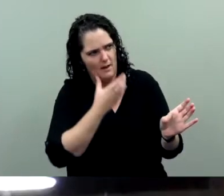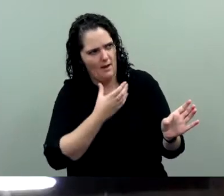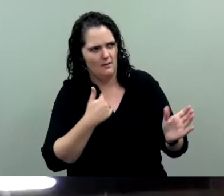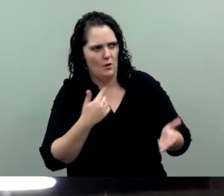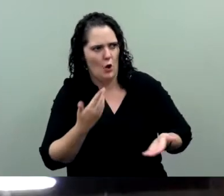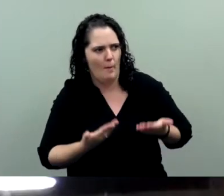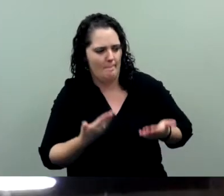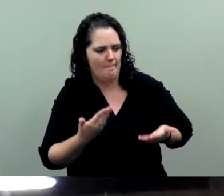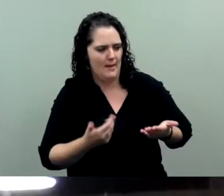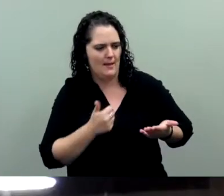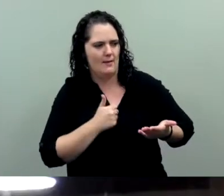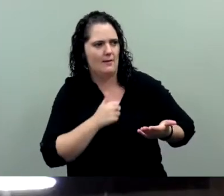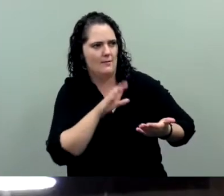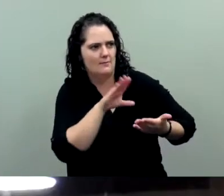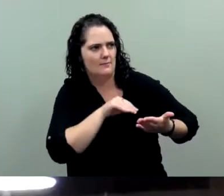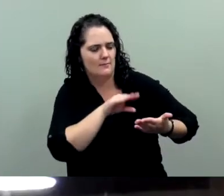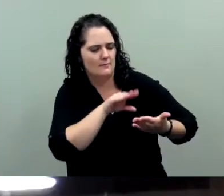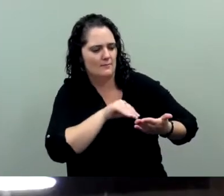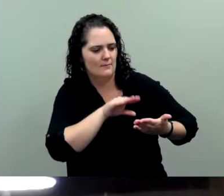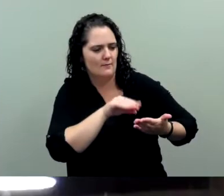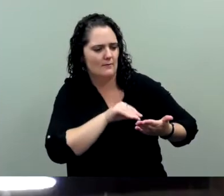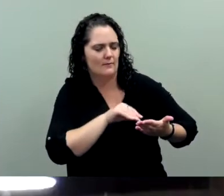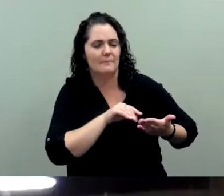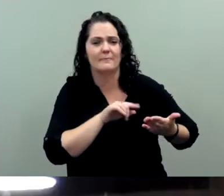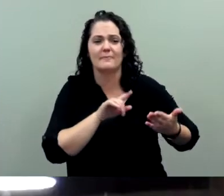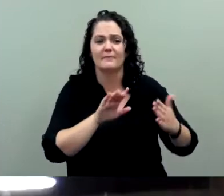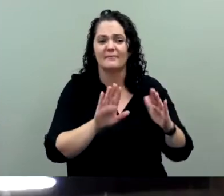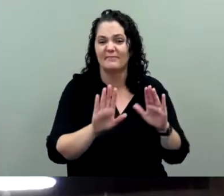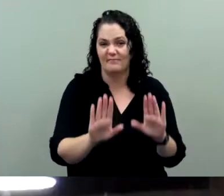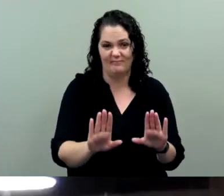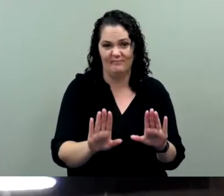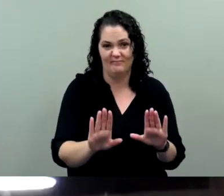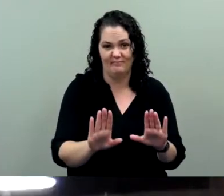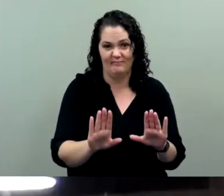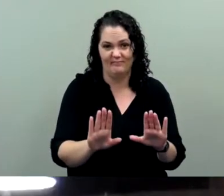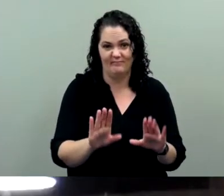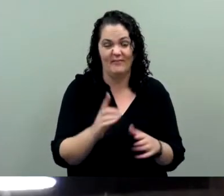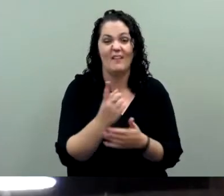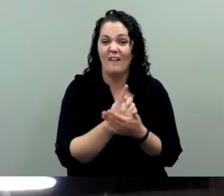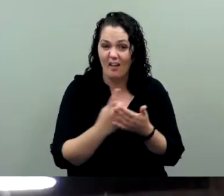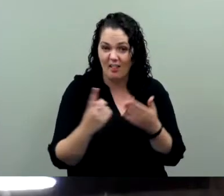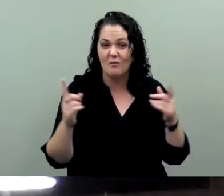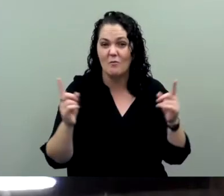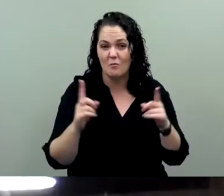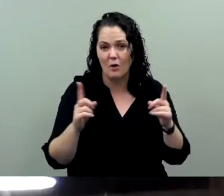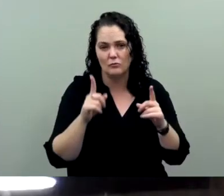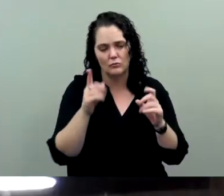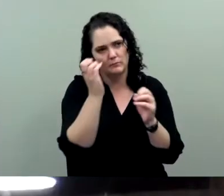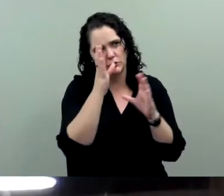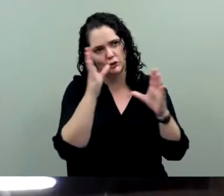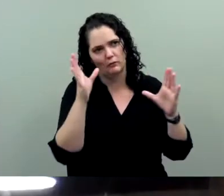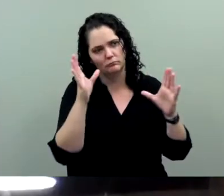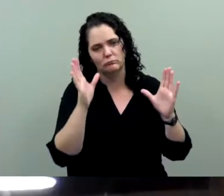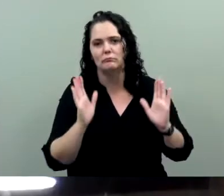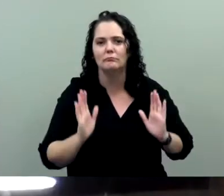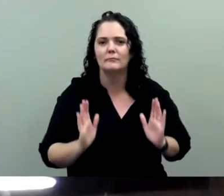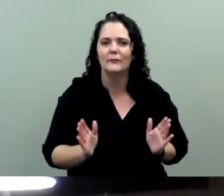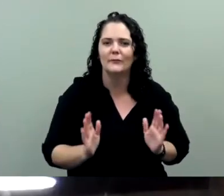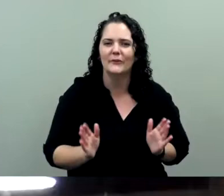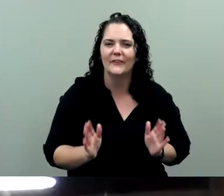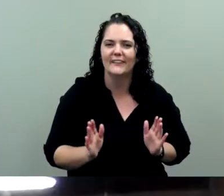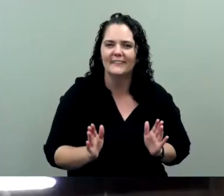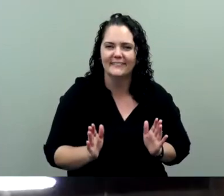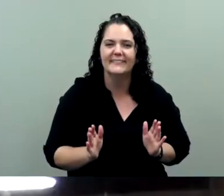this morning is getting out of that idea of just matching the visual, just the pictorial qualities. And instead, we are going to get